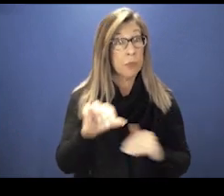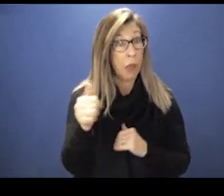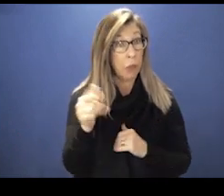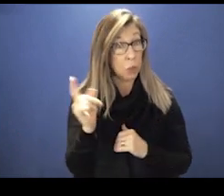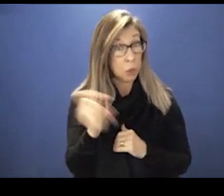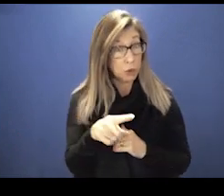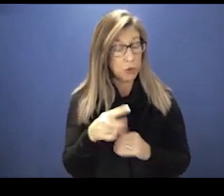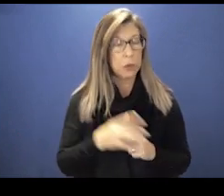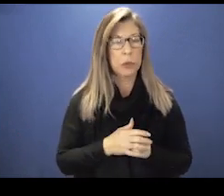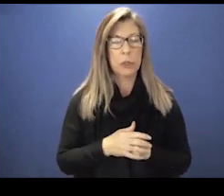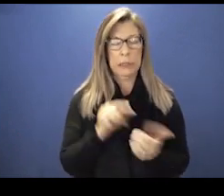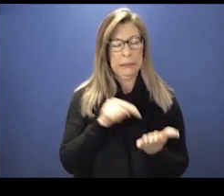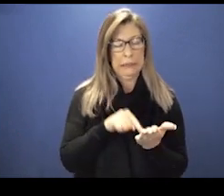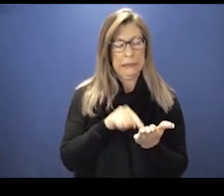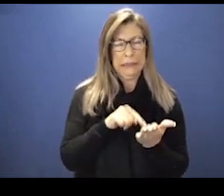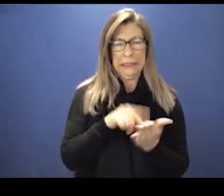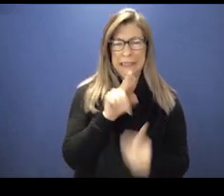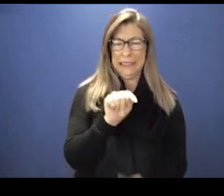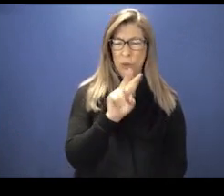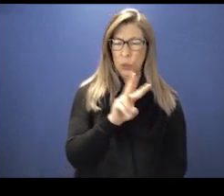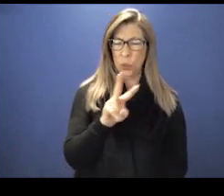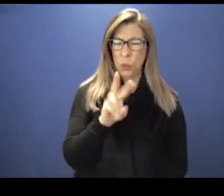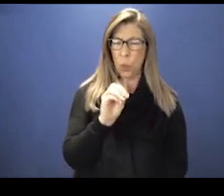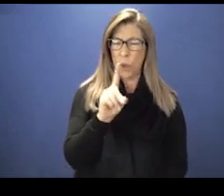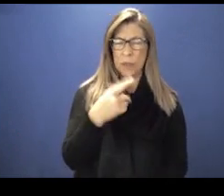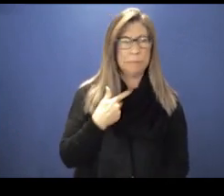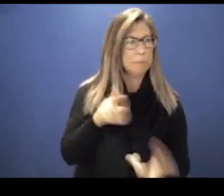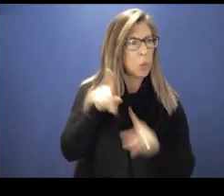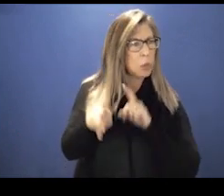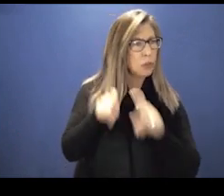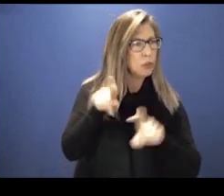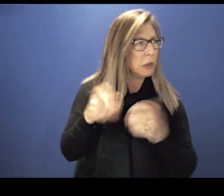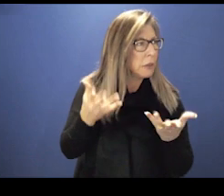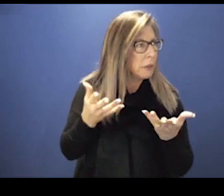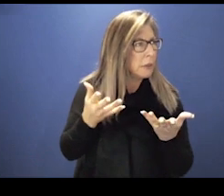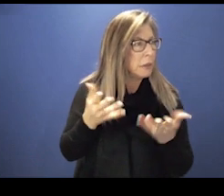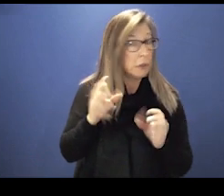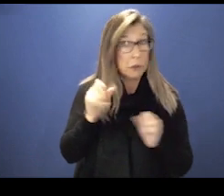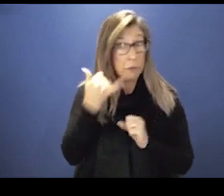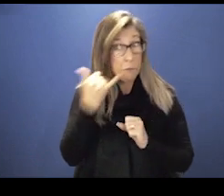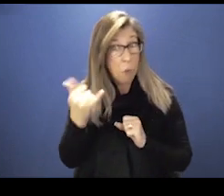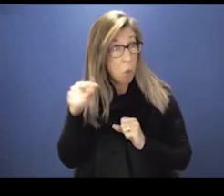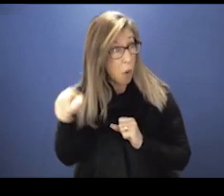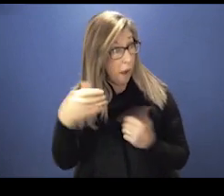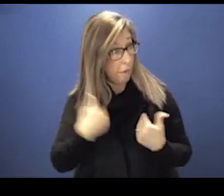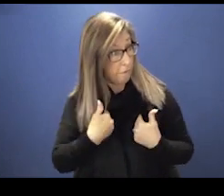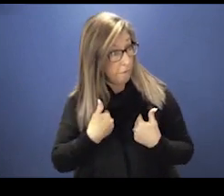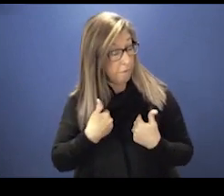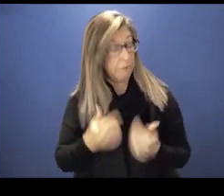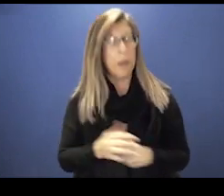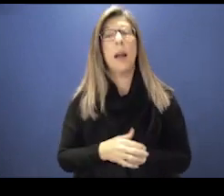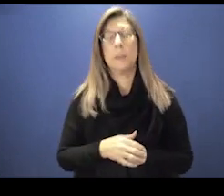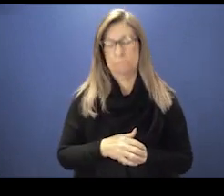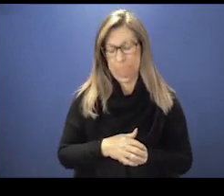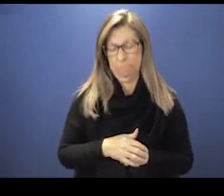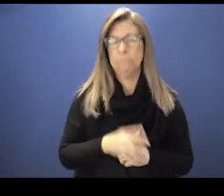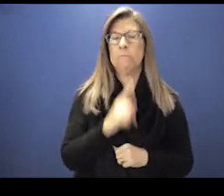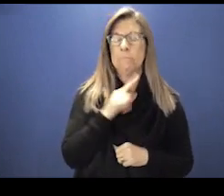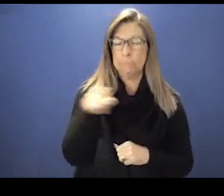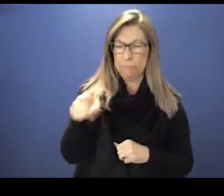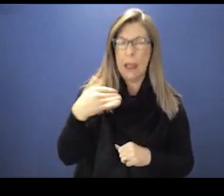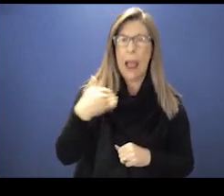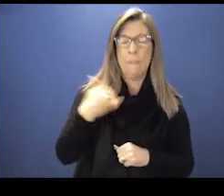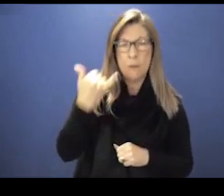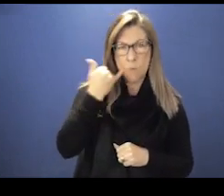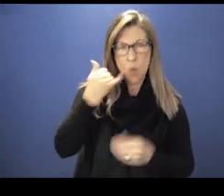I have questions about completing the T2201. Is there a specific number I can call? We have a